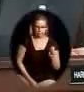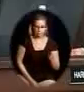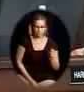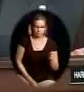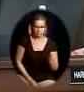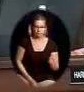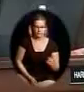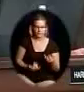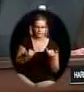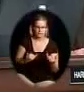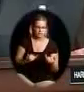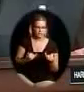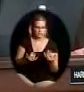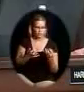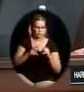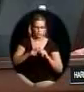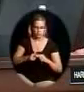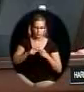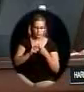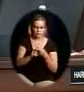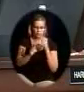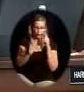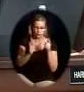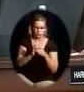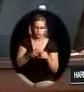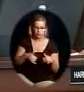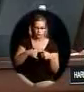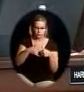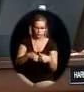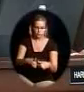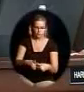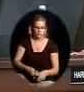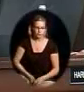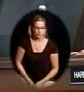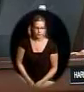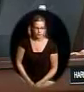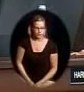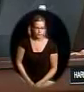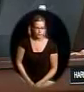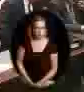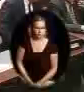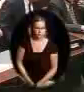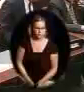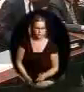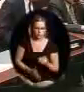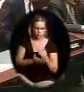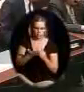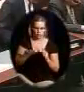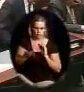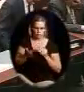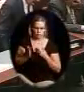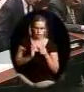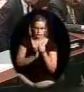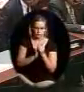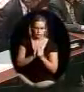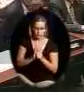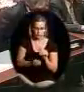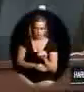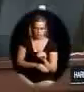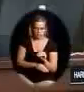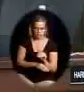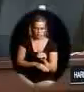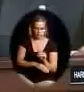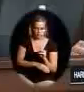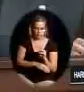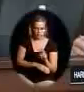This time we'd like to begin our recognitions and awards. A part of our board agenda this evening. Before we do so, Mr. Pullen